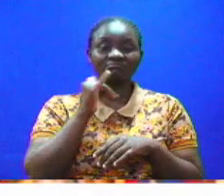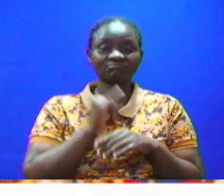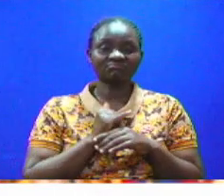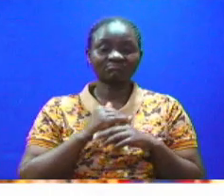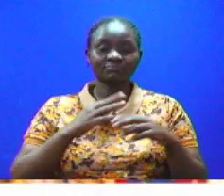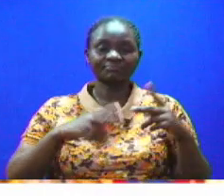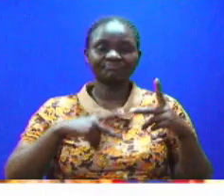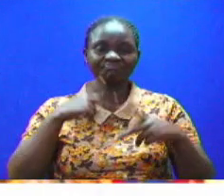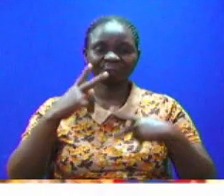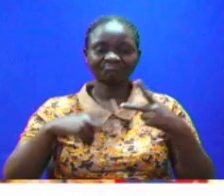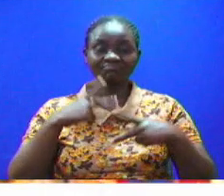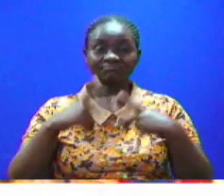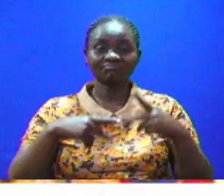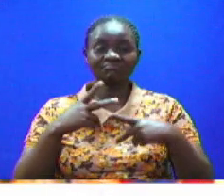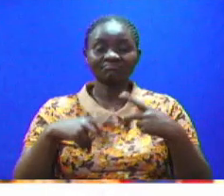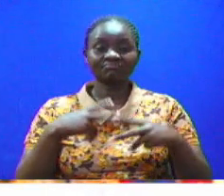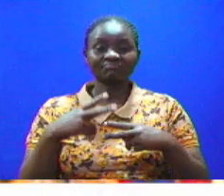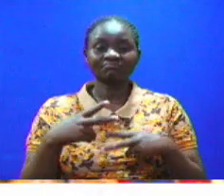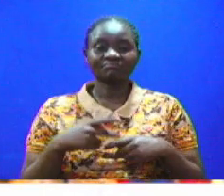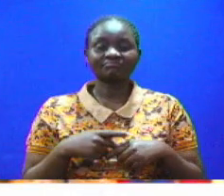process